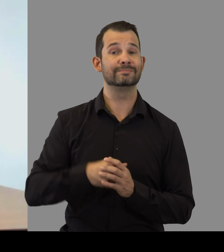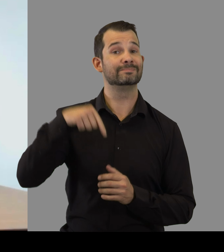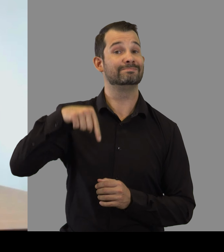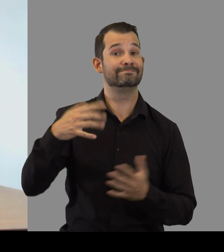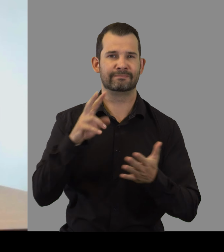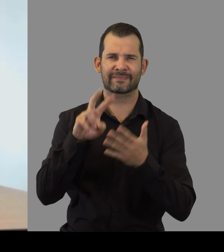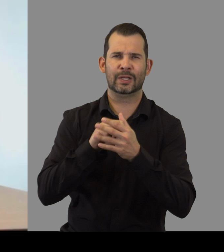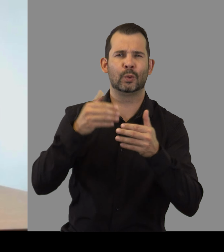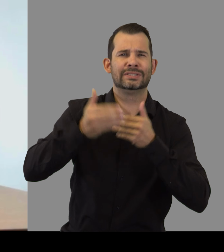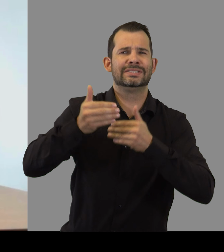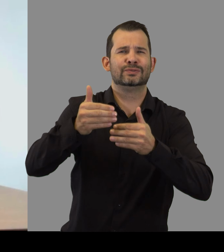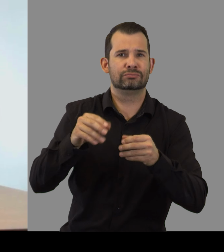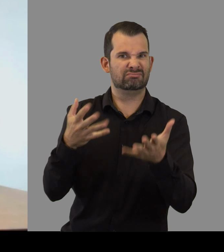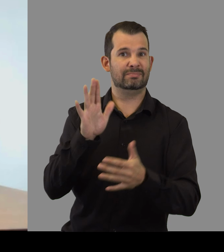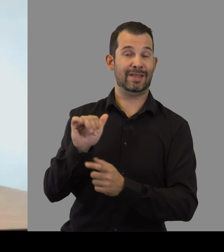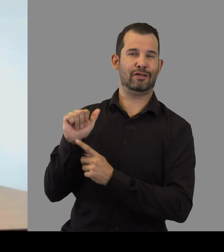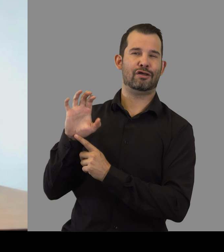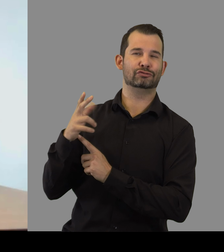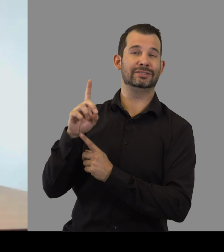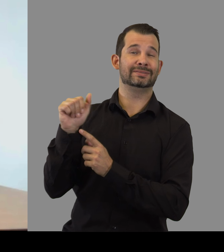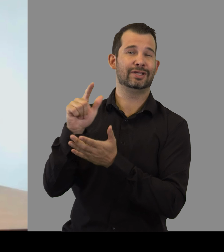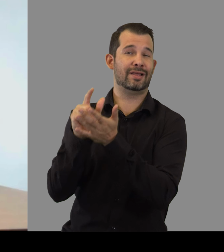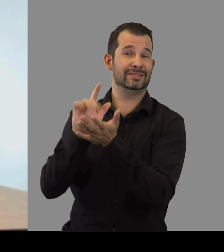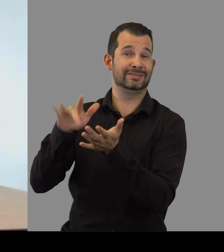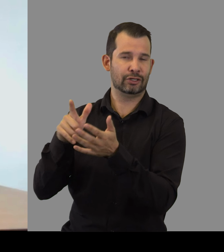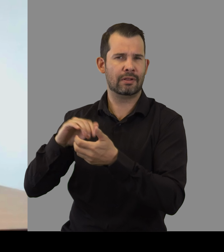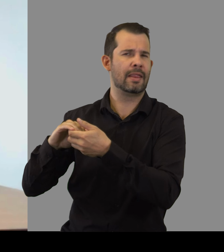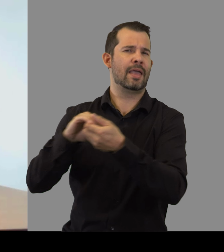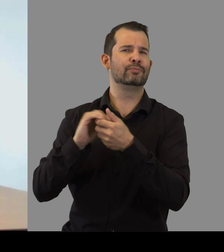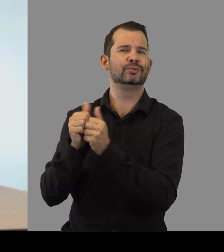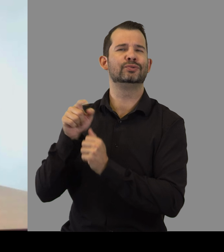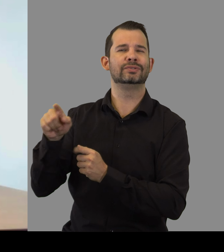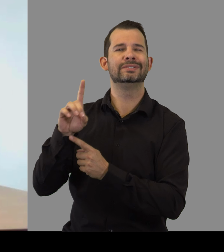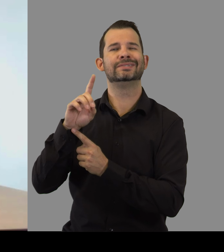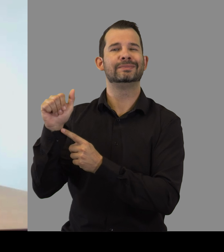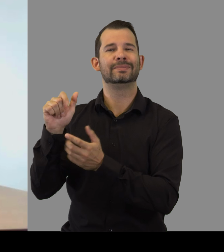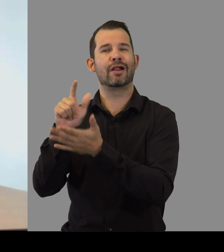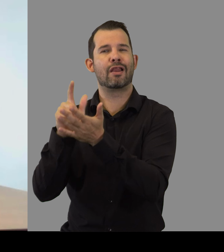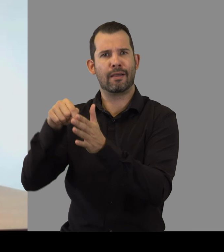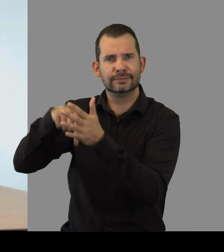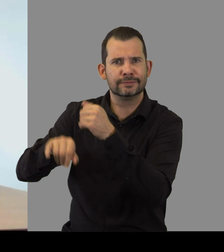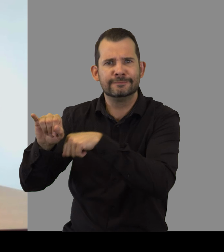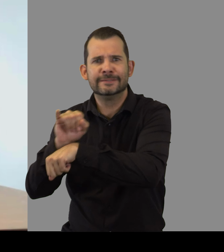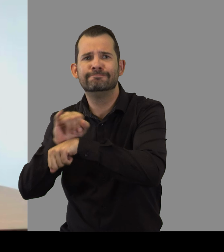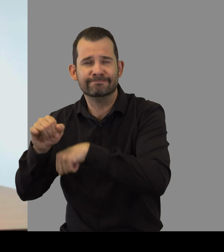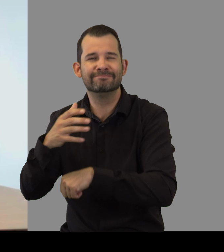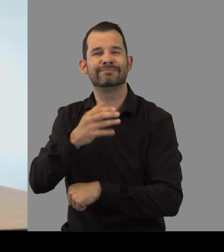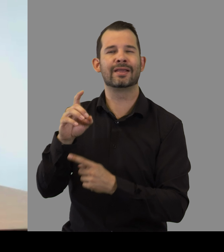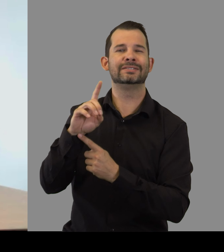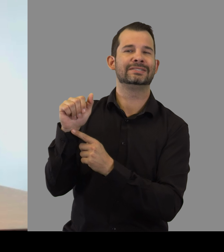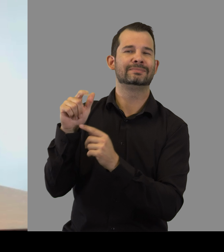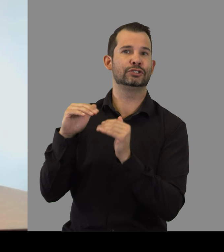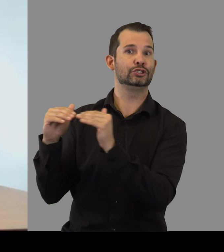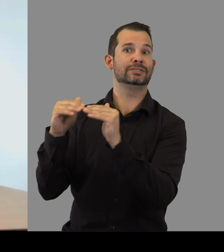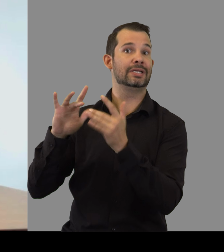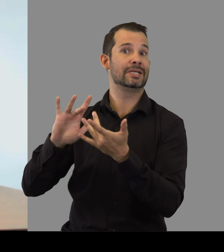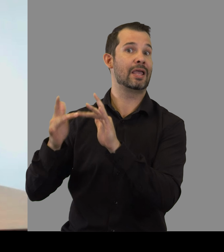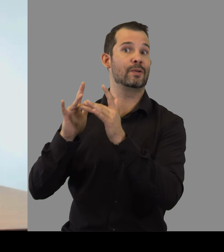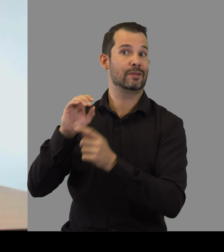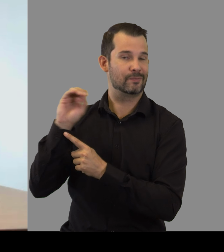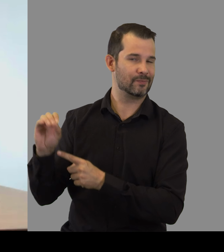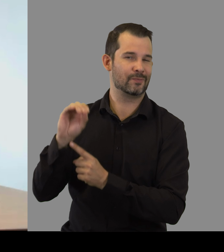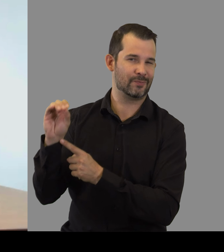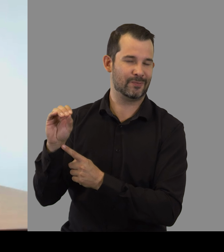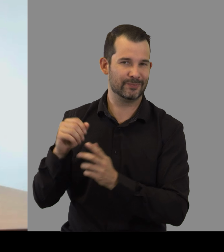This is a video series delivered by Arts Disability Law Center in collaboration with the Disability Law